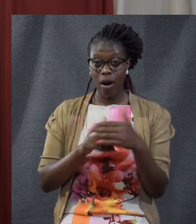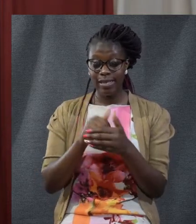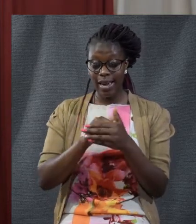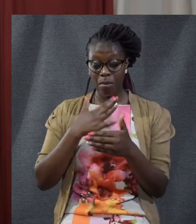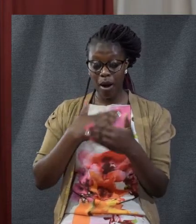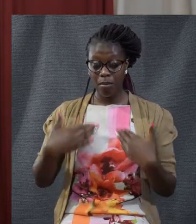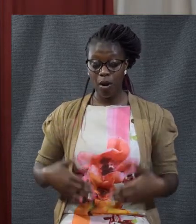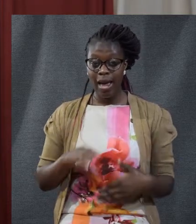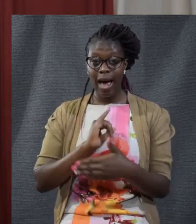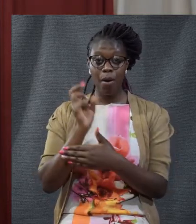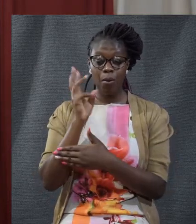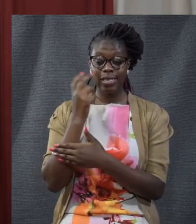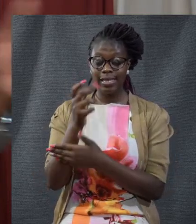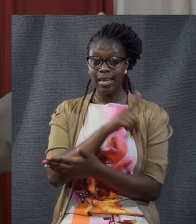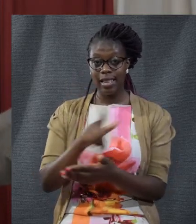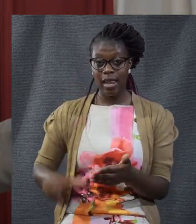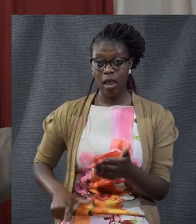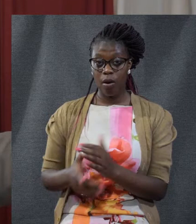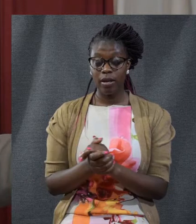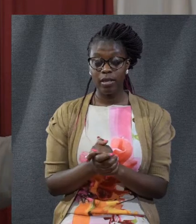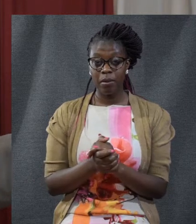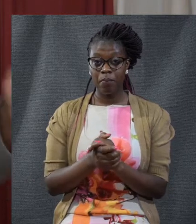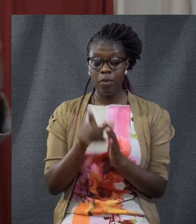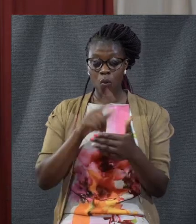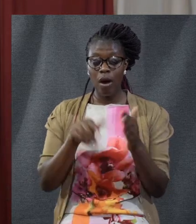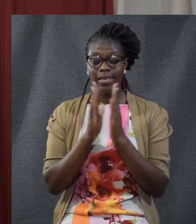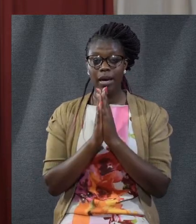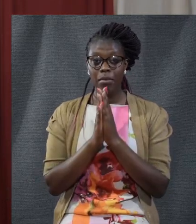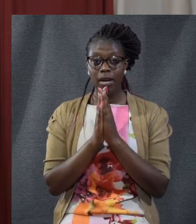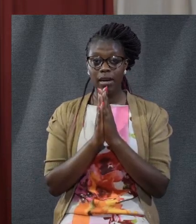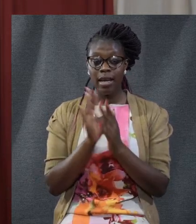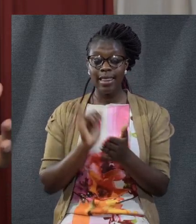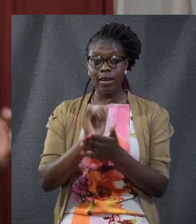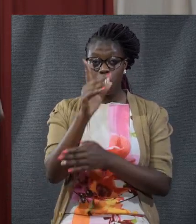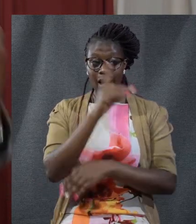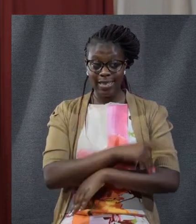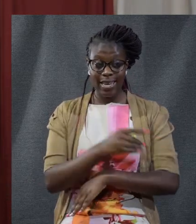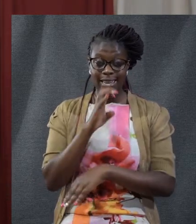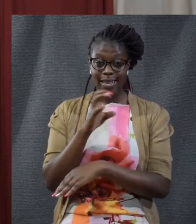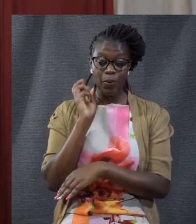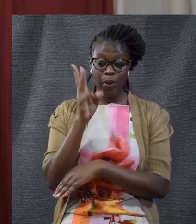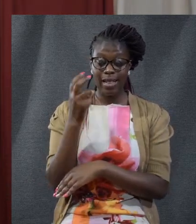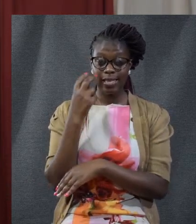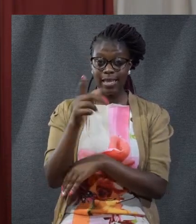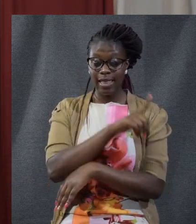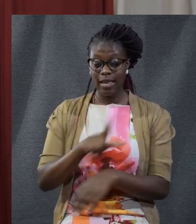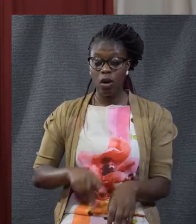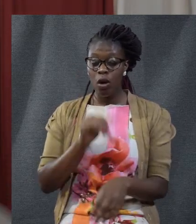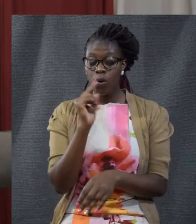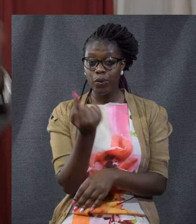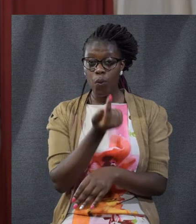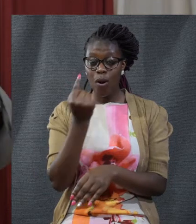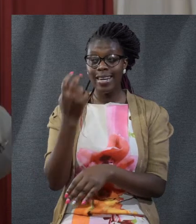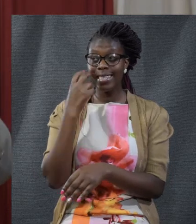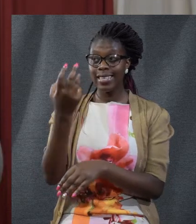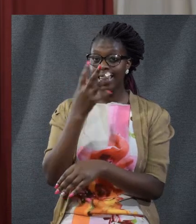flesh I will see the Lord. Hallelujah. What a prayer. That one time he will see the Lord. And not